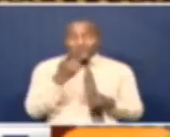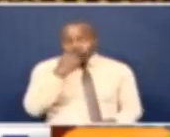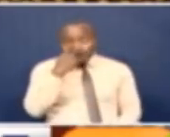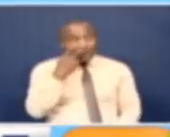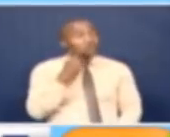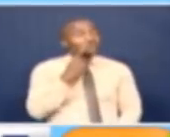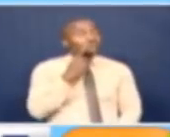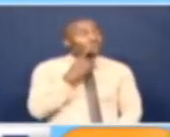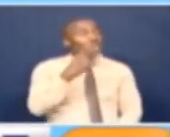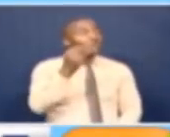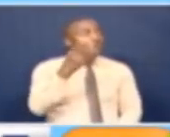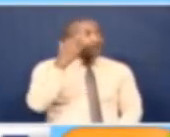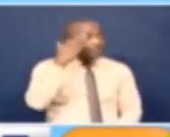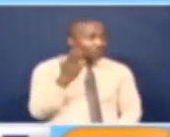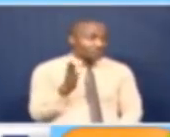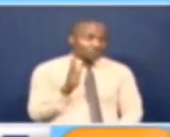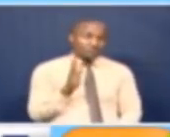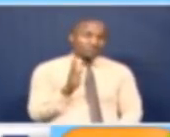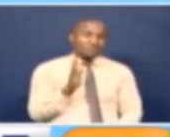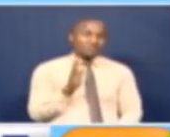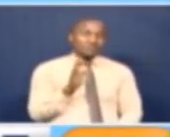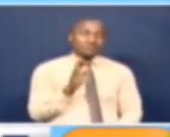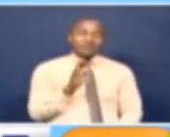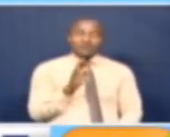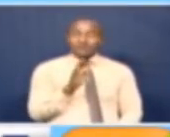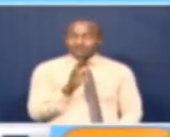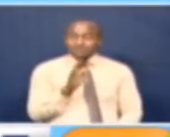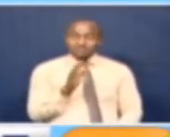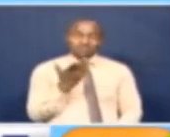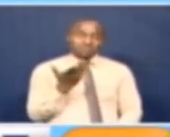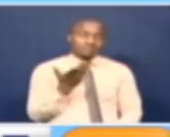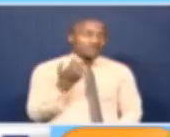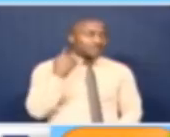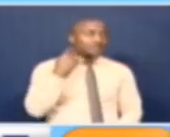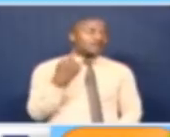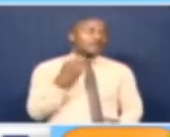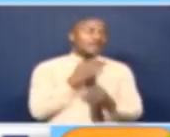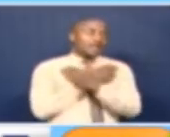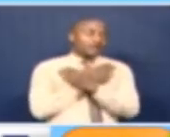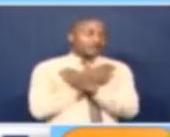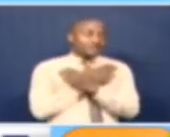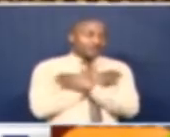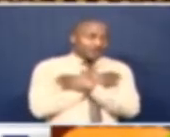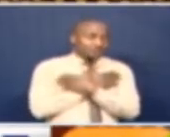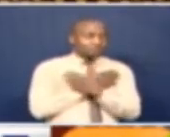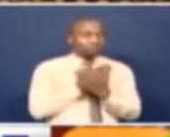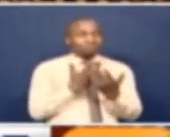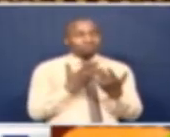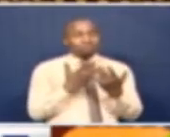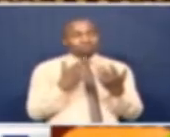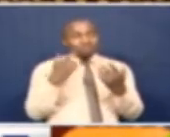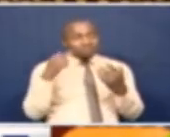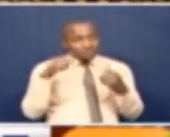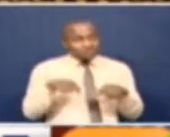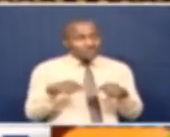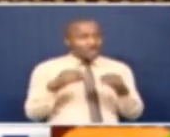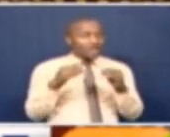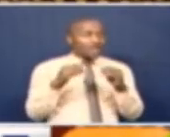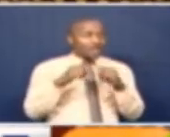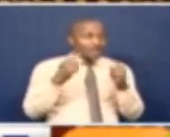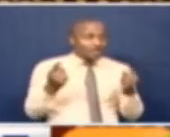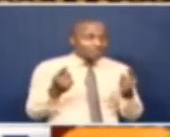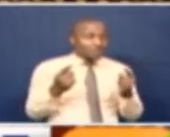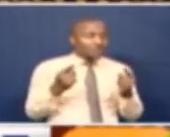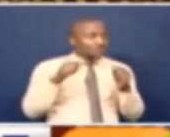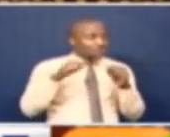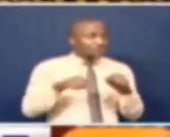Kalonzo's next move. Enemies yesterday are friends today. Friends today might be adversaries tomorrow.